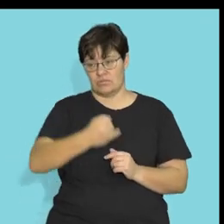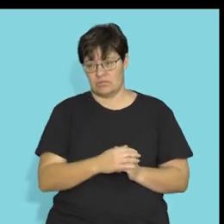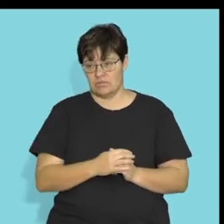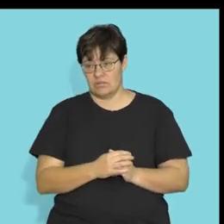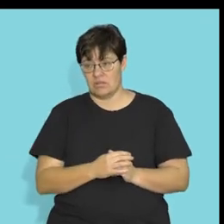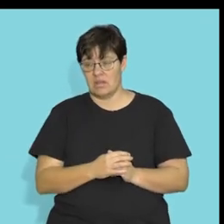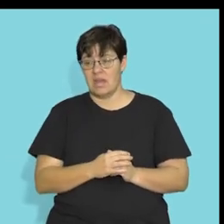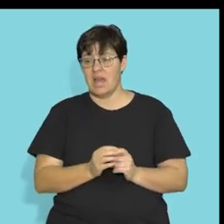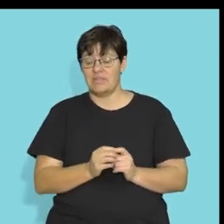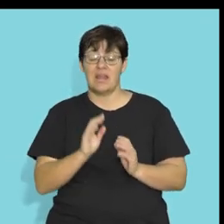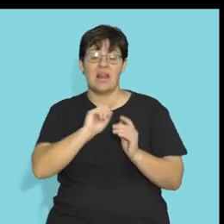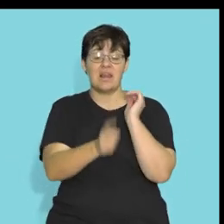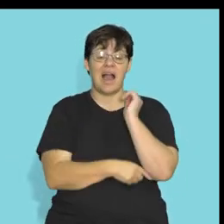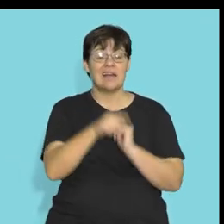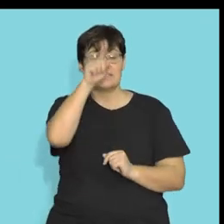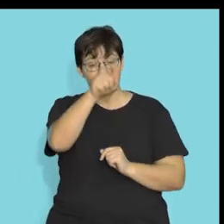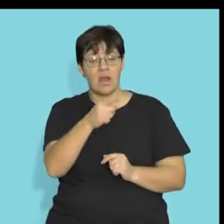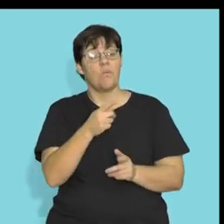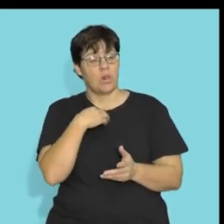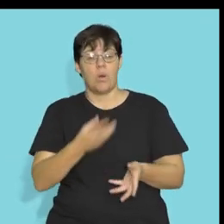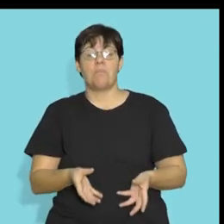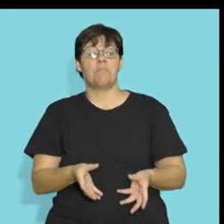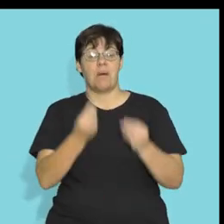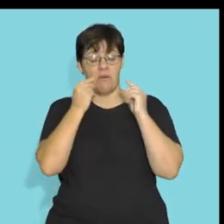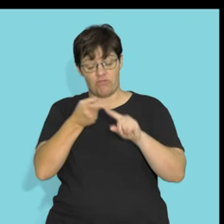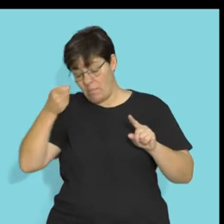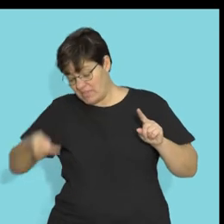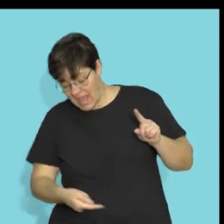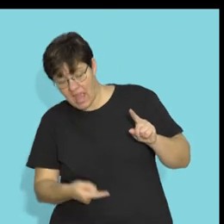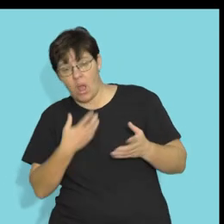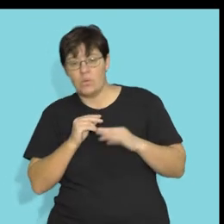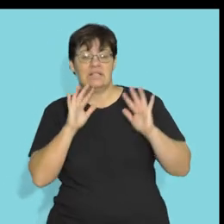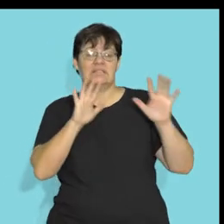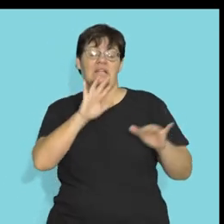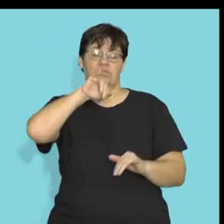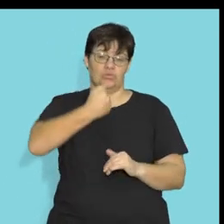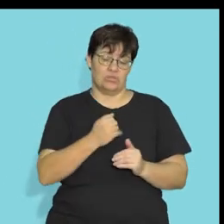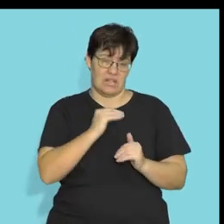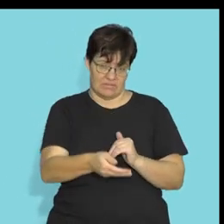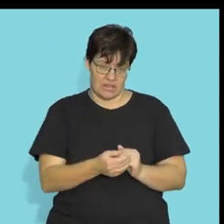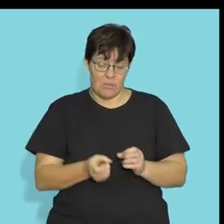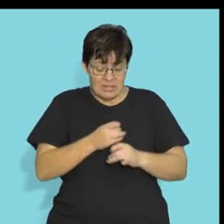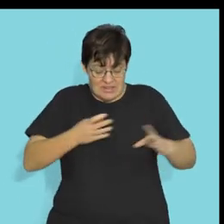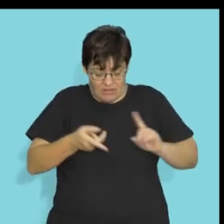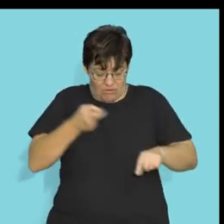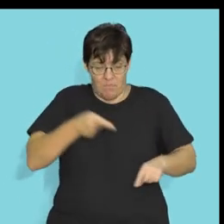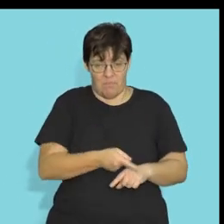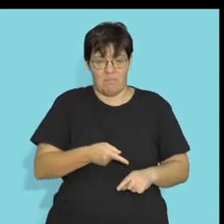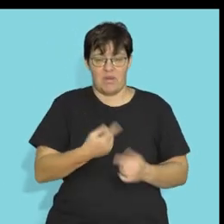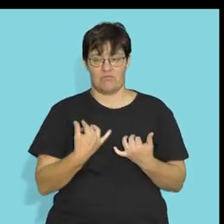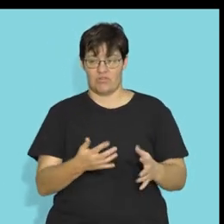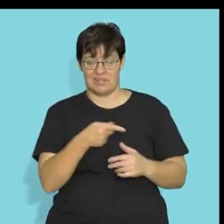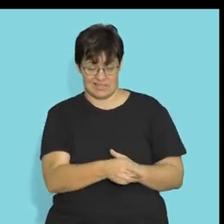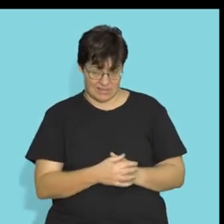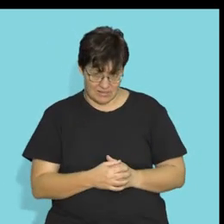secondary consumers. And finally, our tertiary consumers have only 10 joules of that energy that was initially